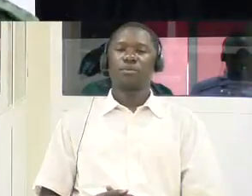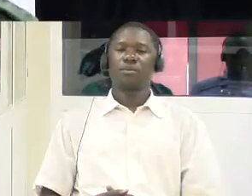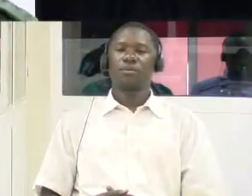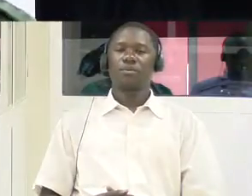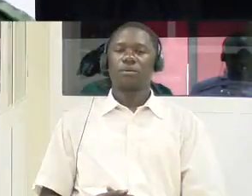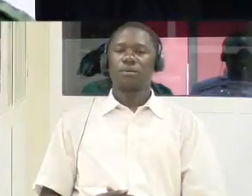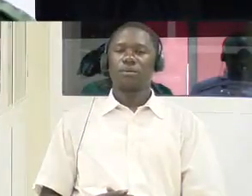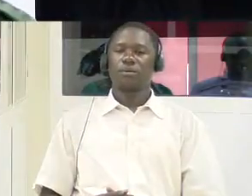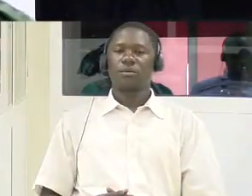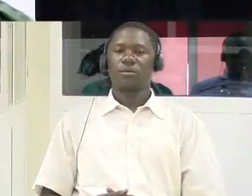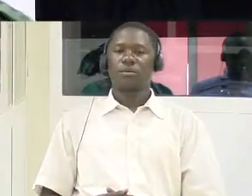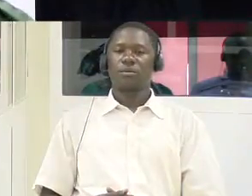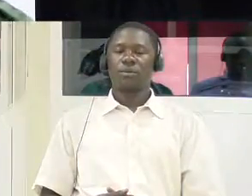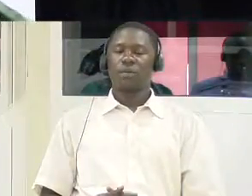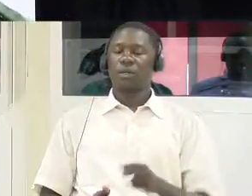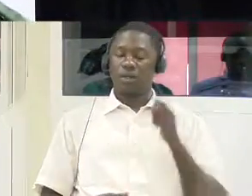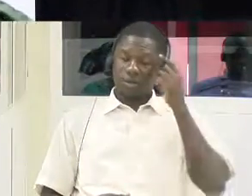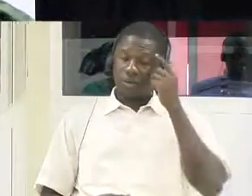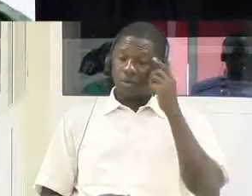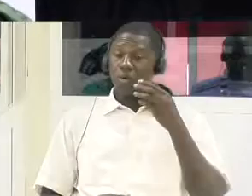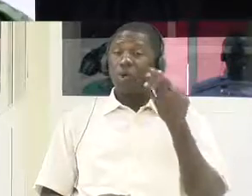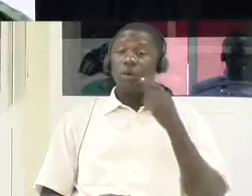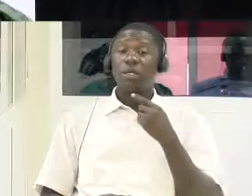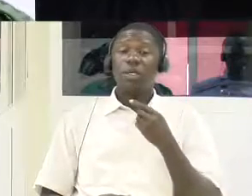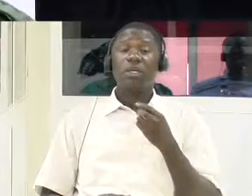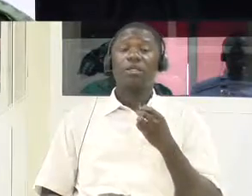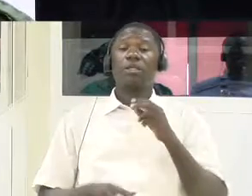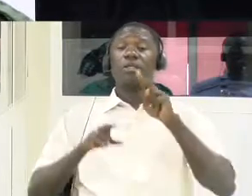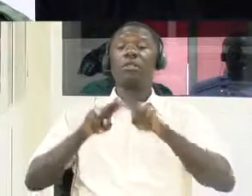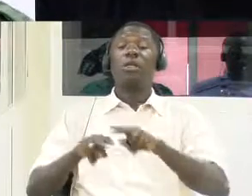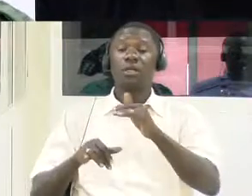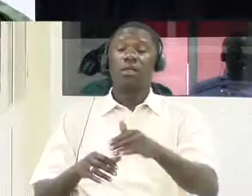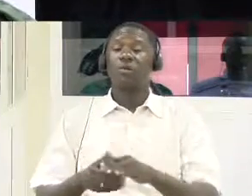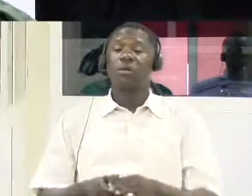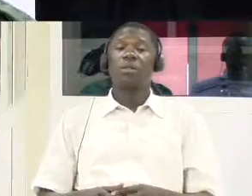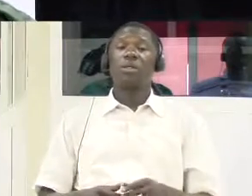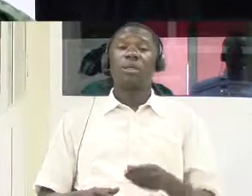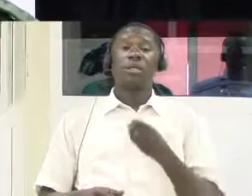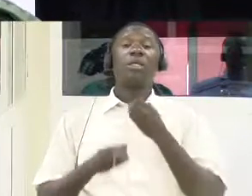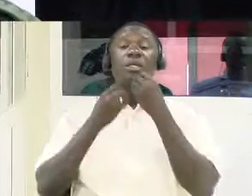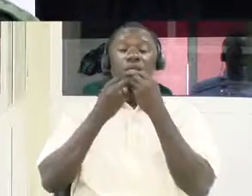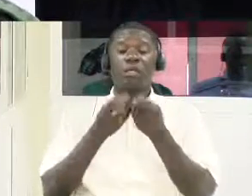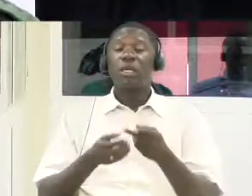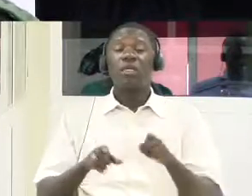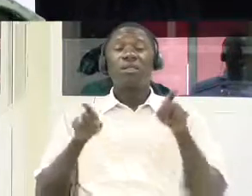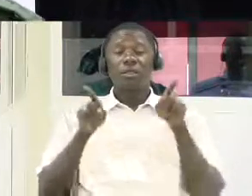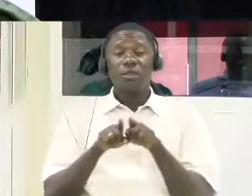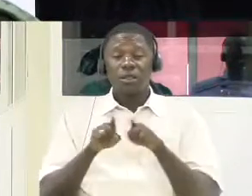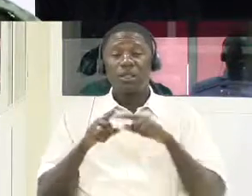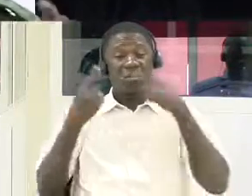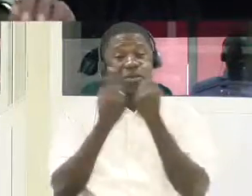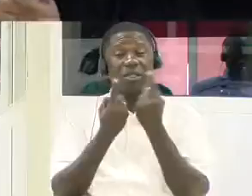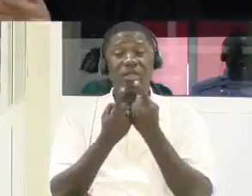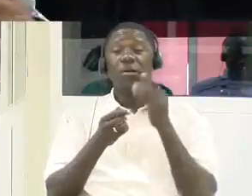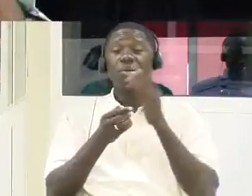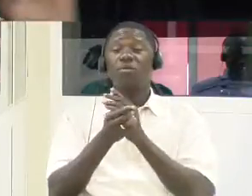And when they sat down, he narrated verbatim the same thing he told me when I met with him one-on-one.